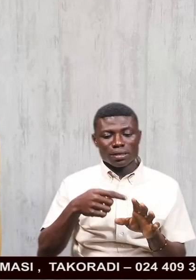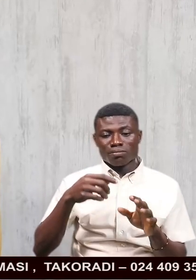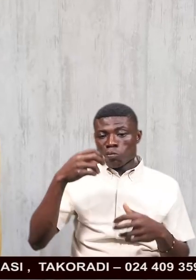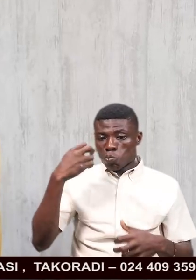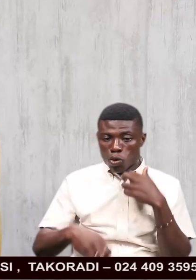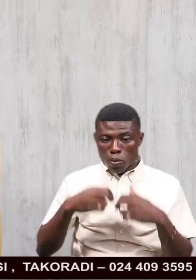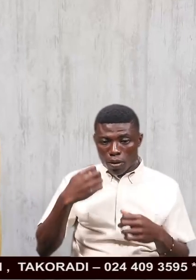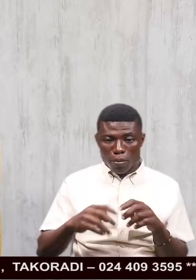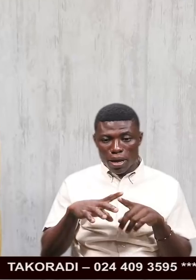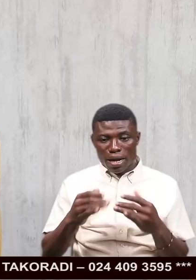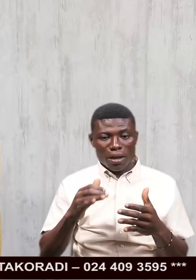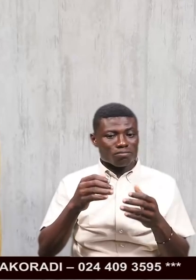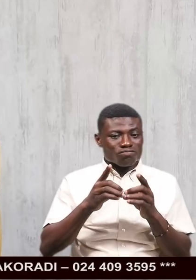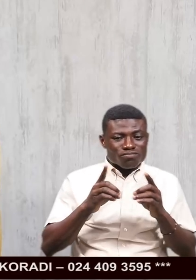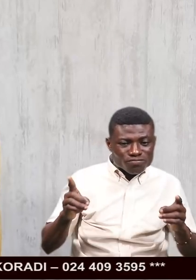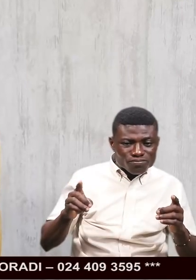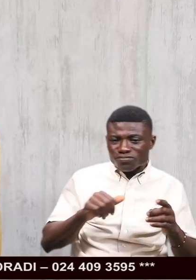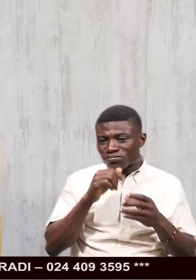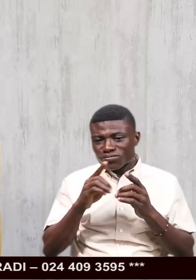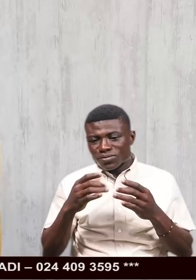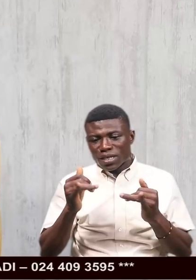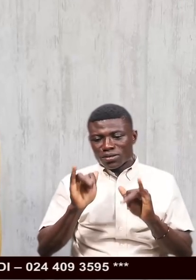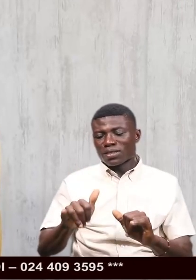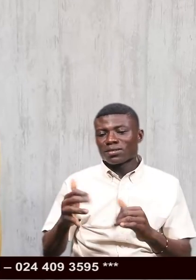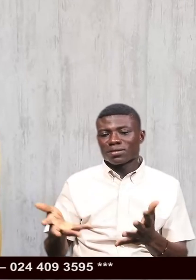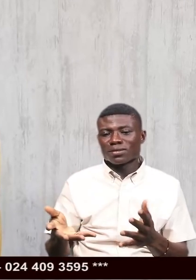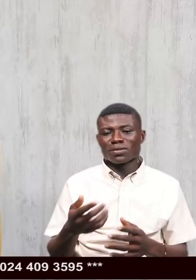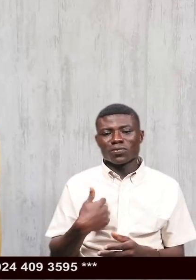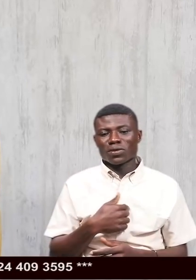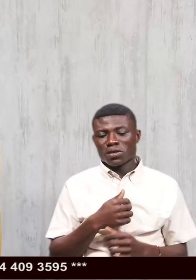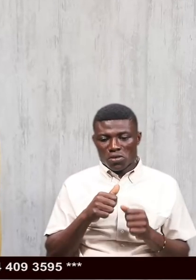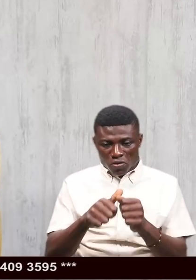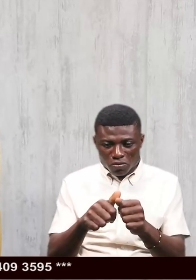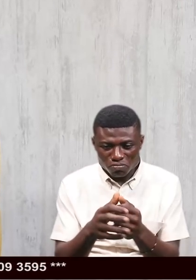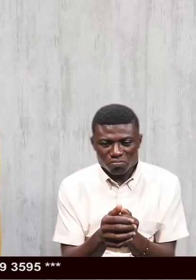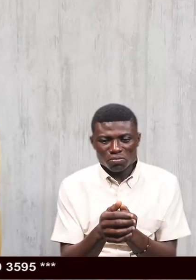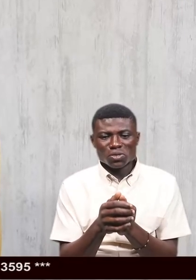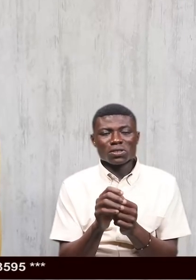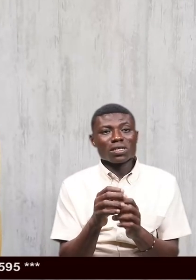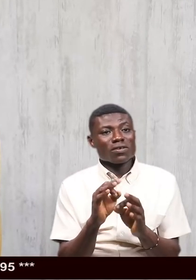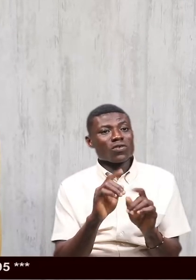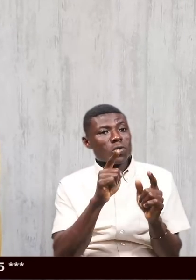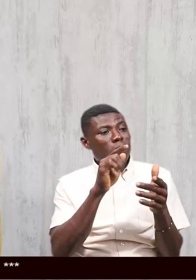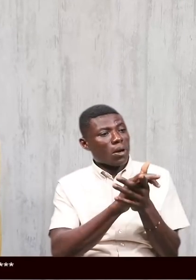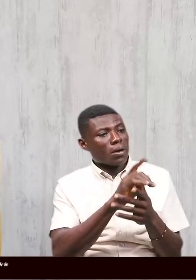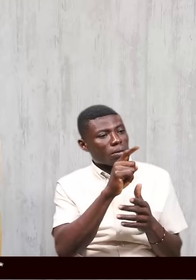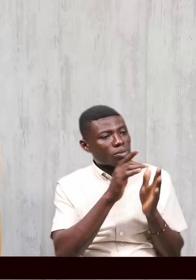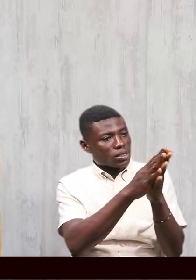Egu se mui. And odi wo. Ye pemso. Yes, so ko worry bisa.